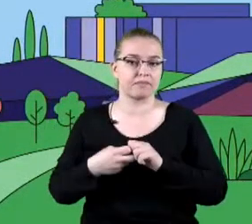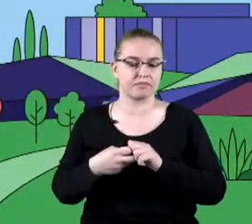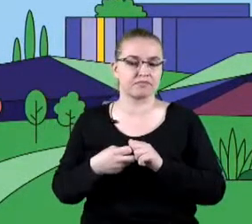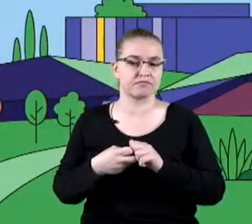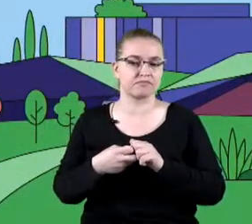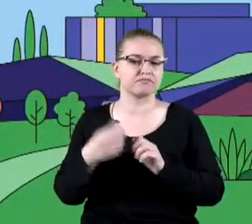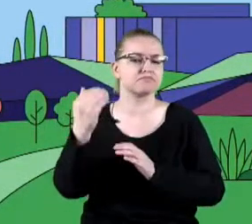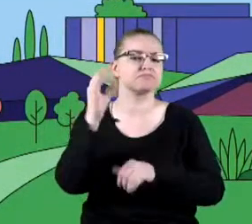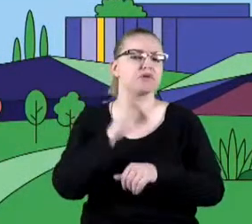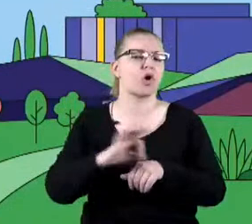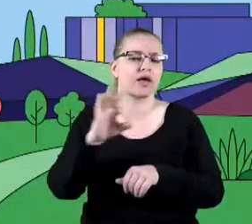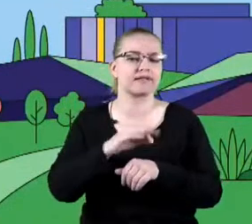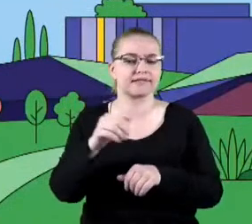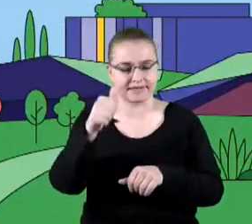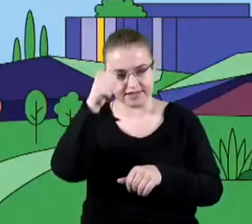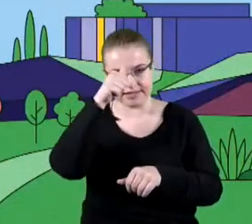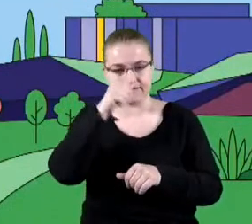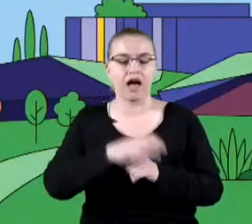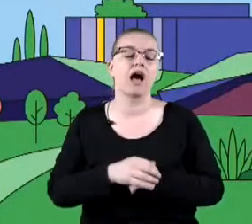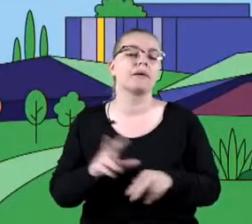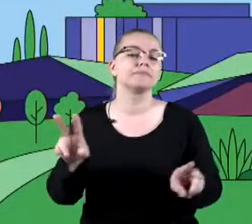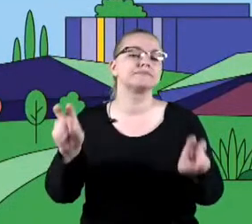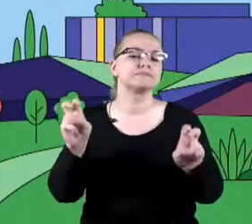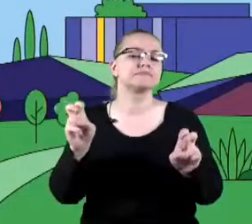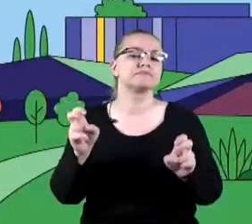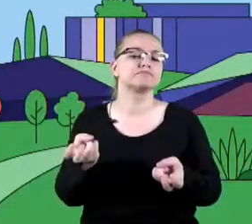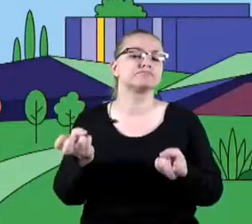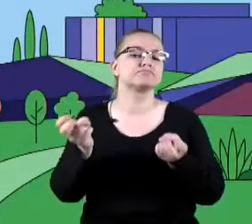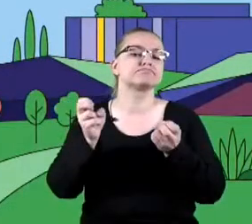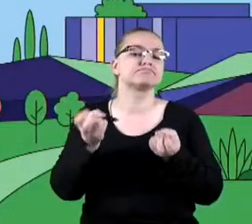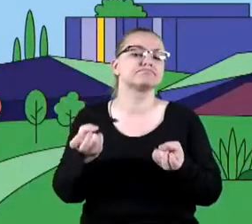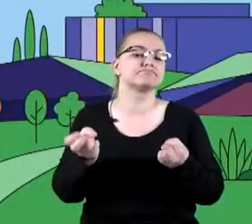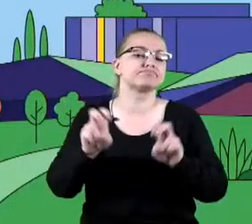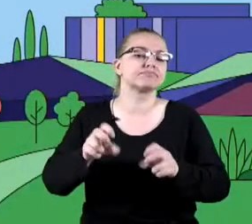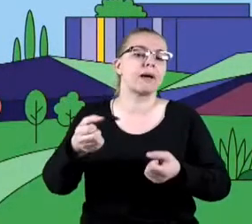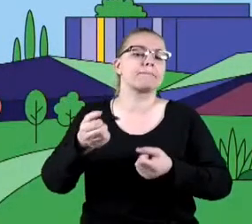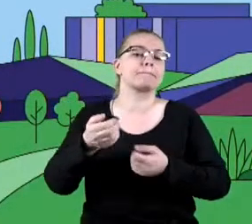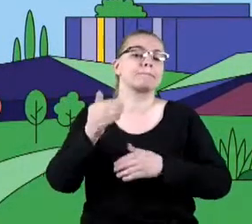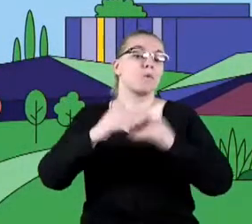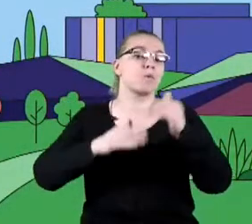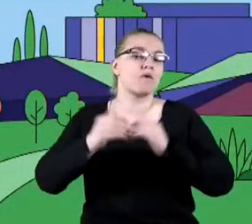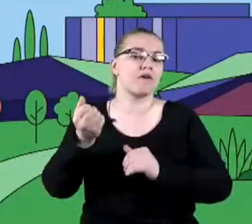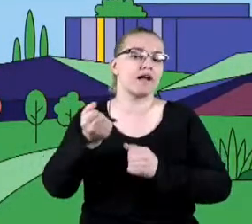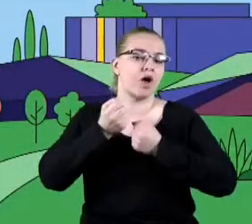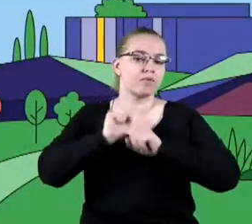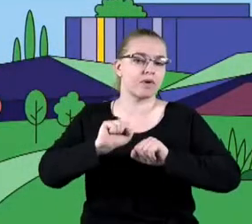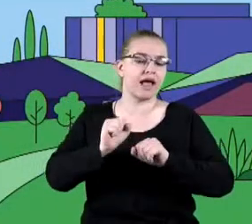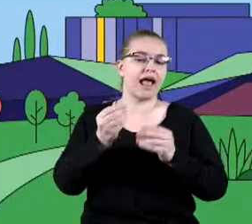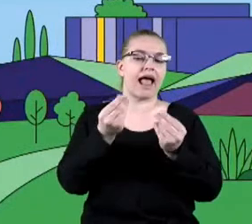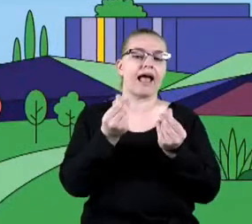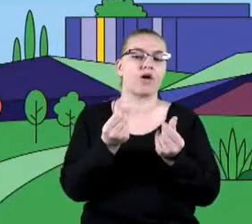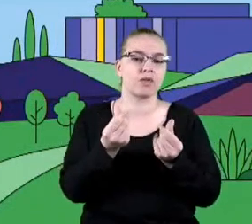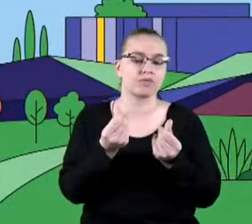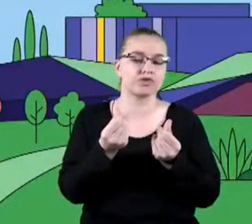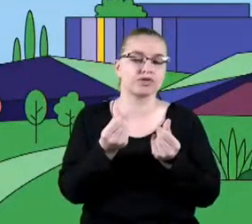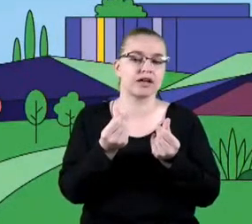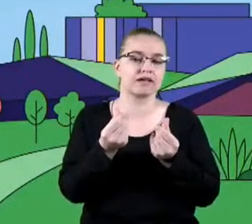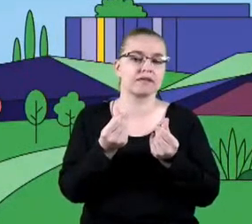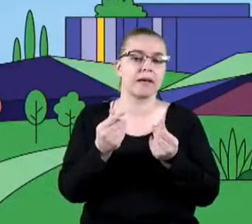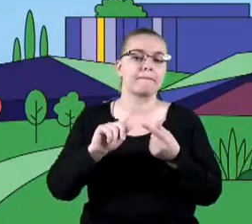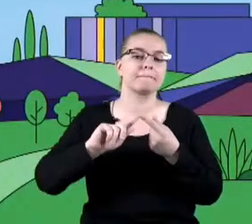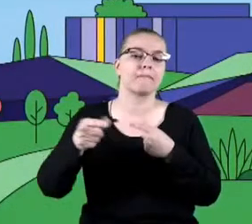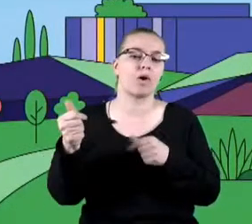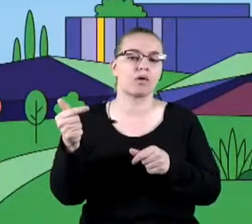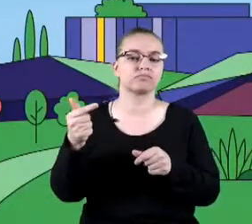Economic Resilience During and After COVID-19, which is a pilot by the 5 UN Regional Economic